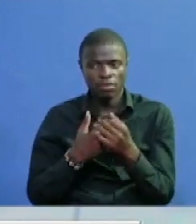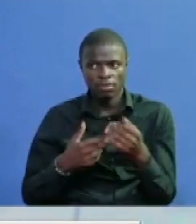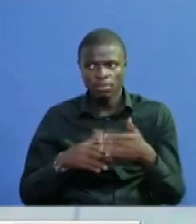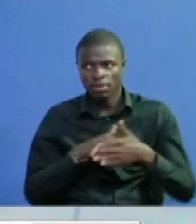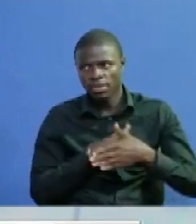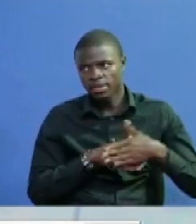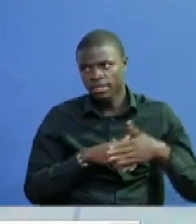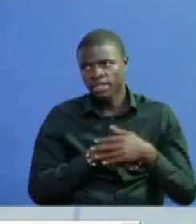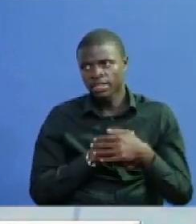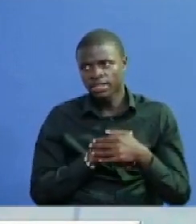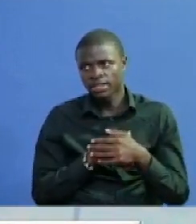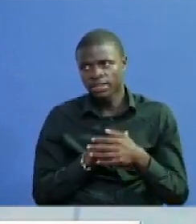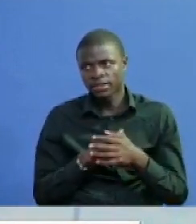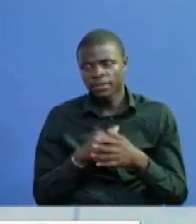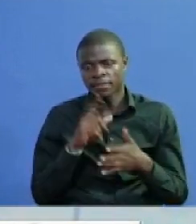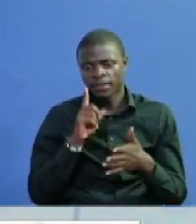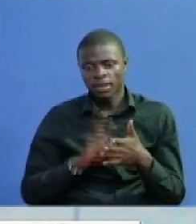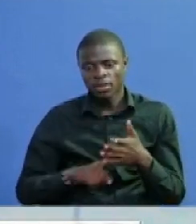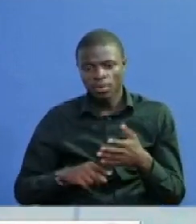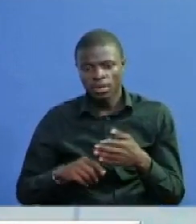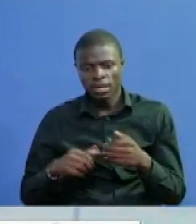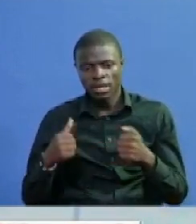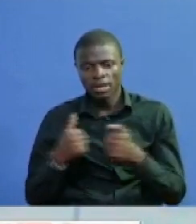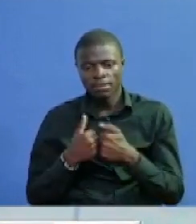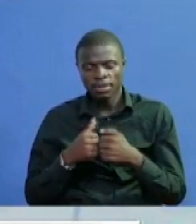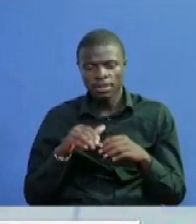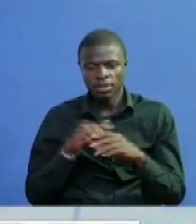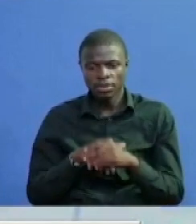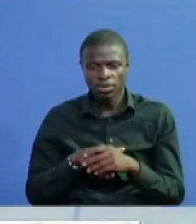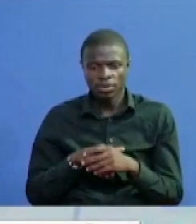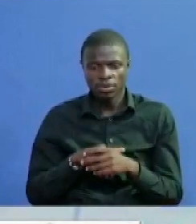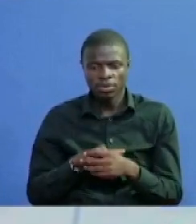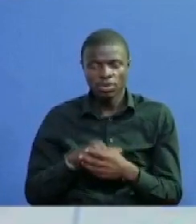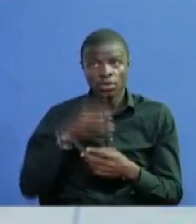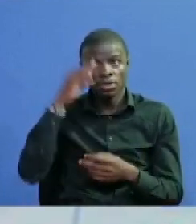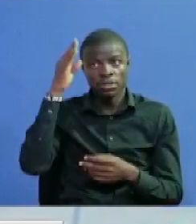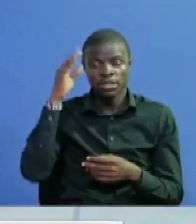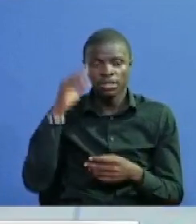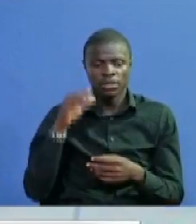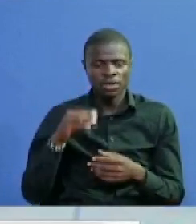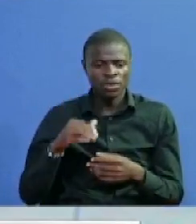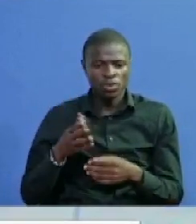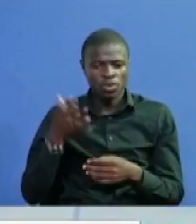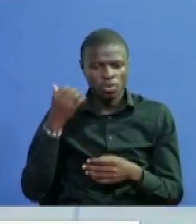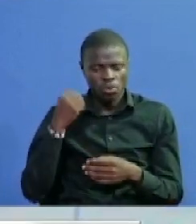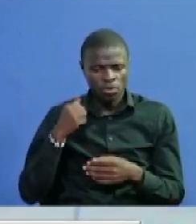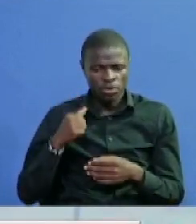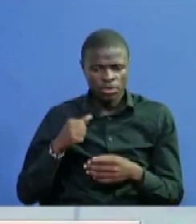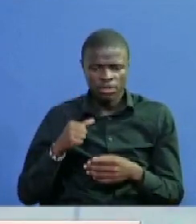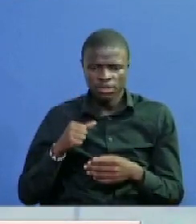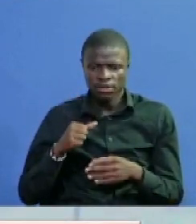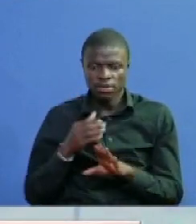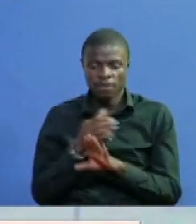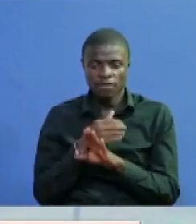even what transpired on Sunday was as a result of a lot of pressure. But it